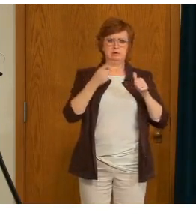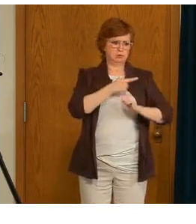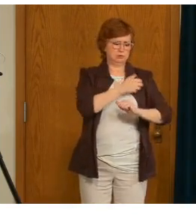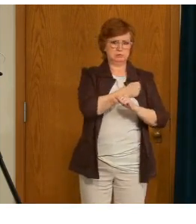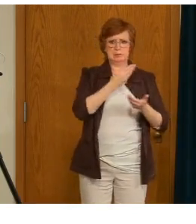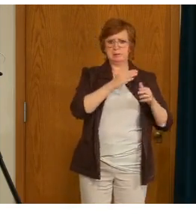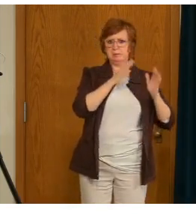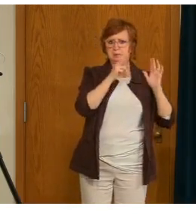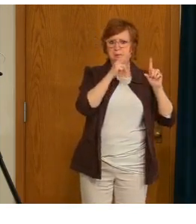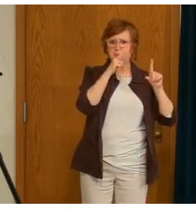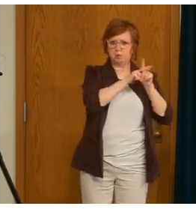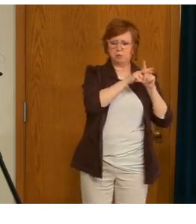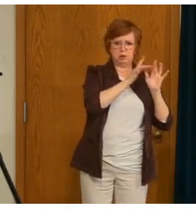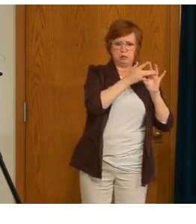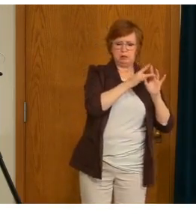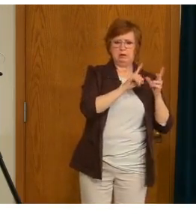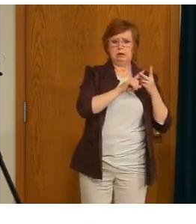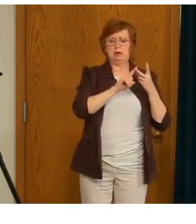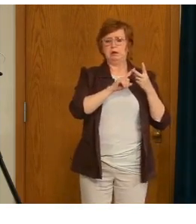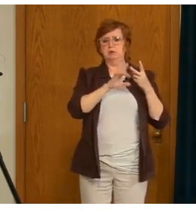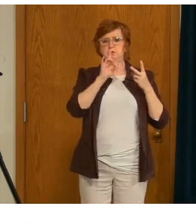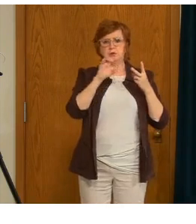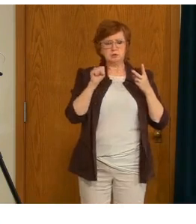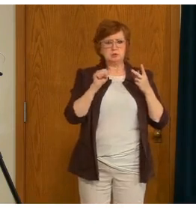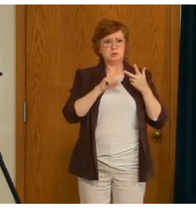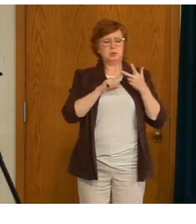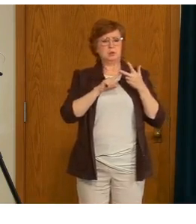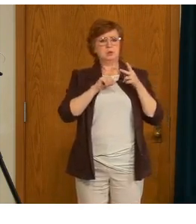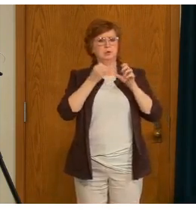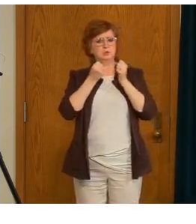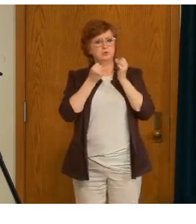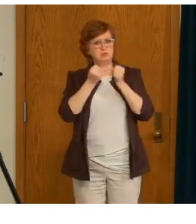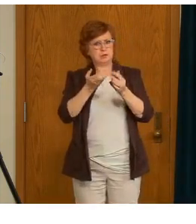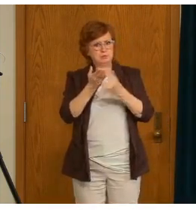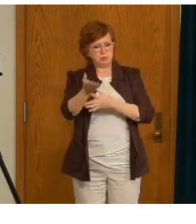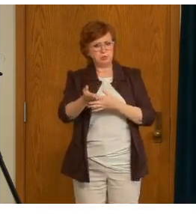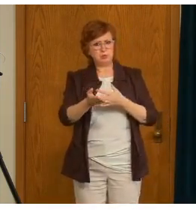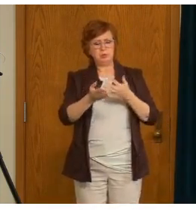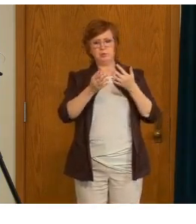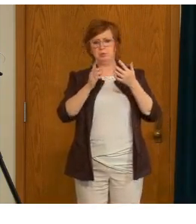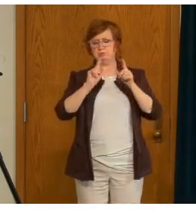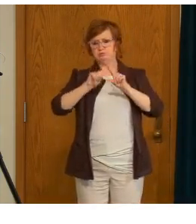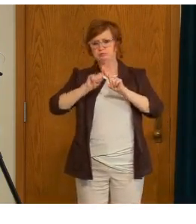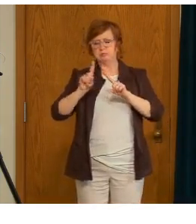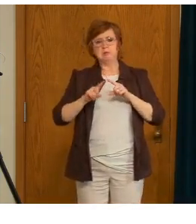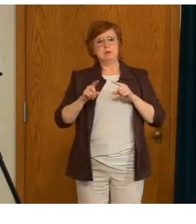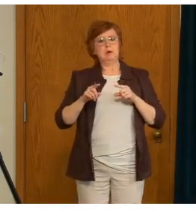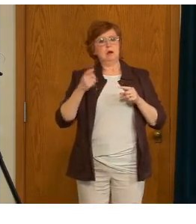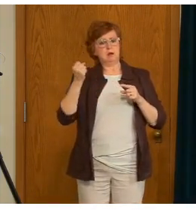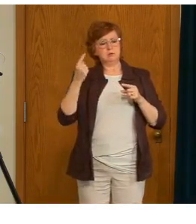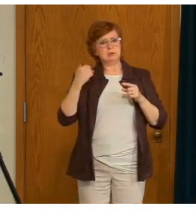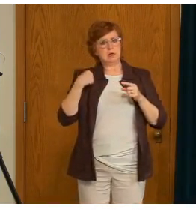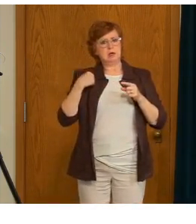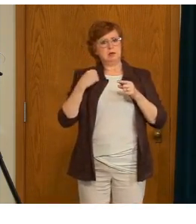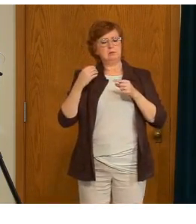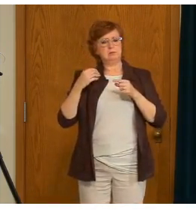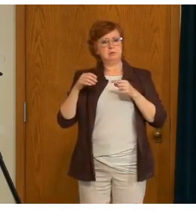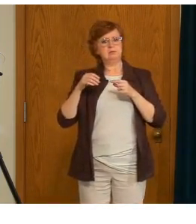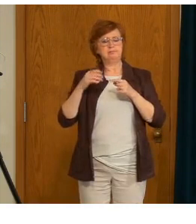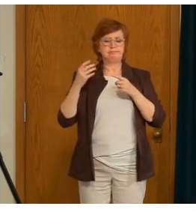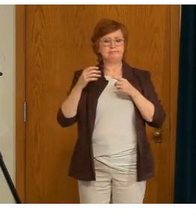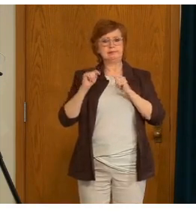ways, such as drive-thrus, pharmacies, book appointments in clinics, as well as the mobile teams that have been delivering first